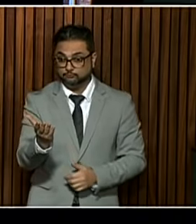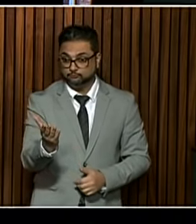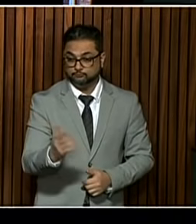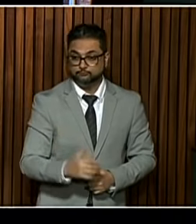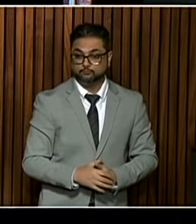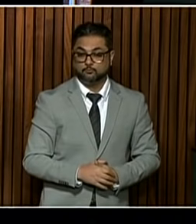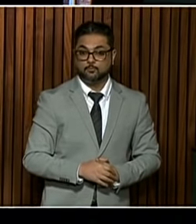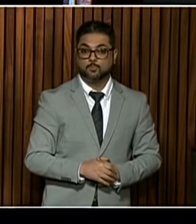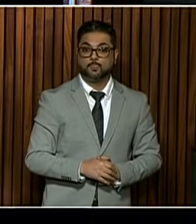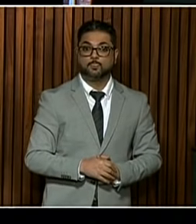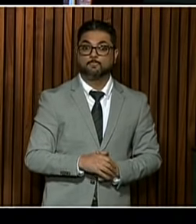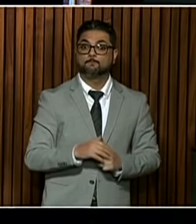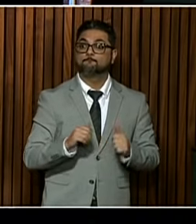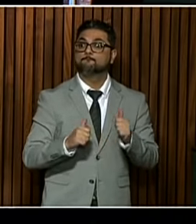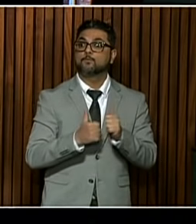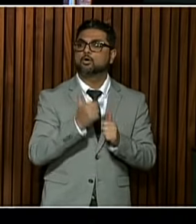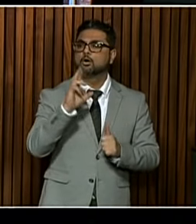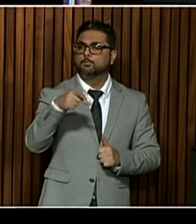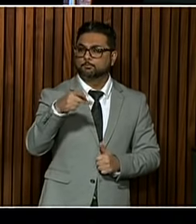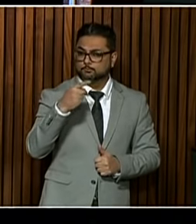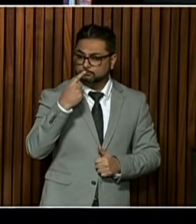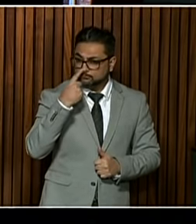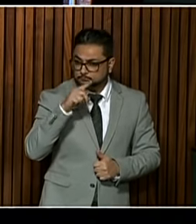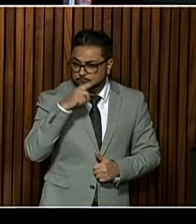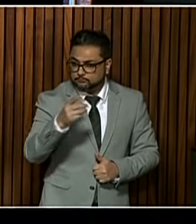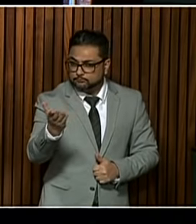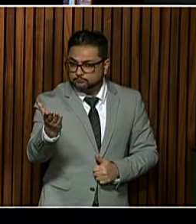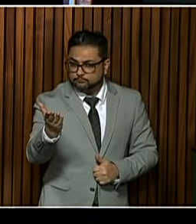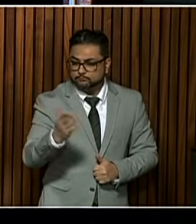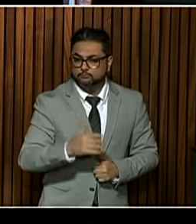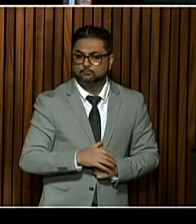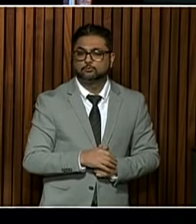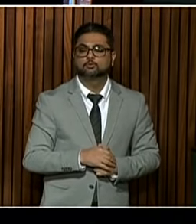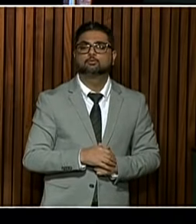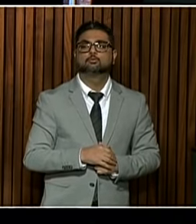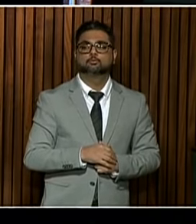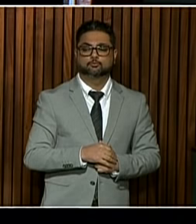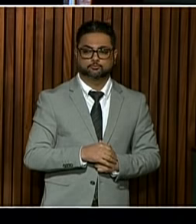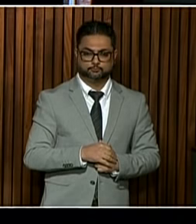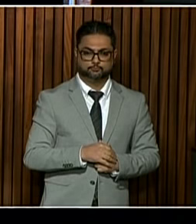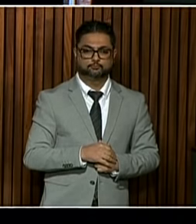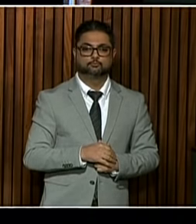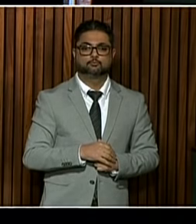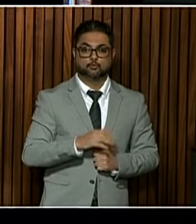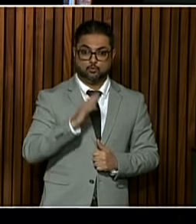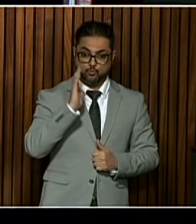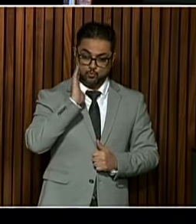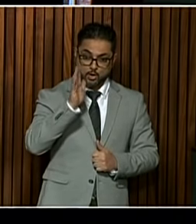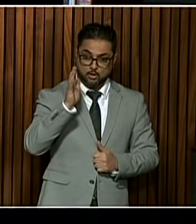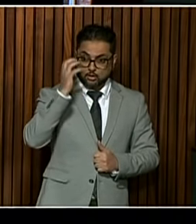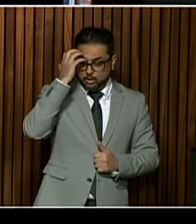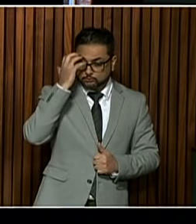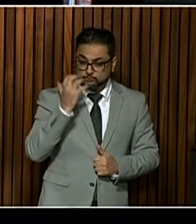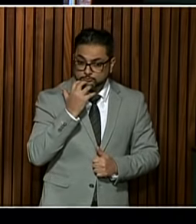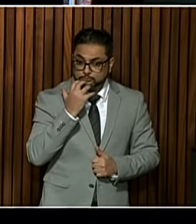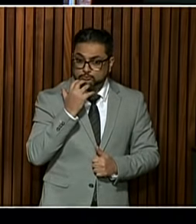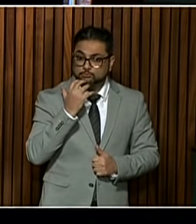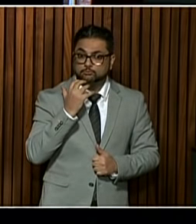release stratified hospitalization numbers when those numbers get big enough that it